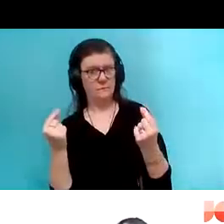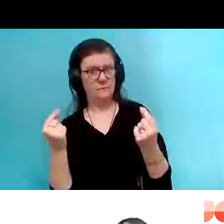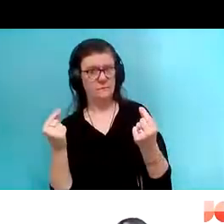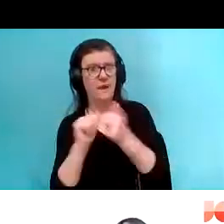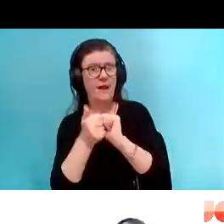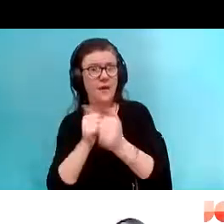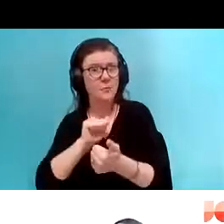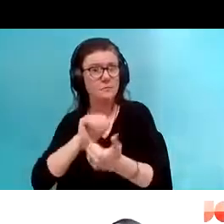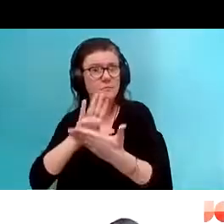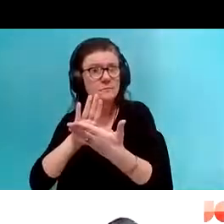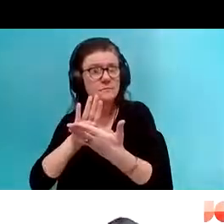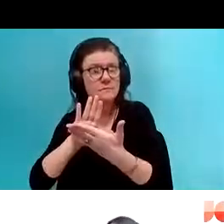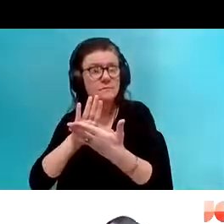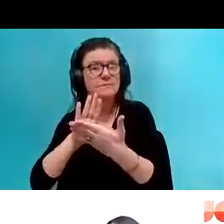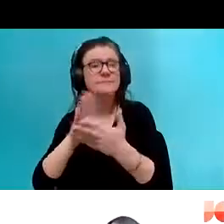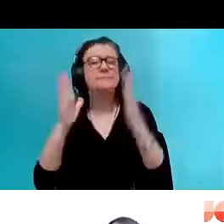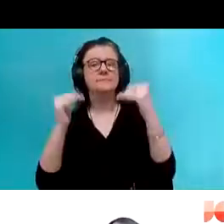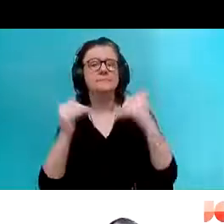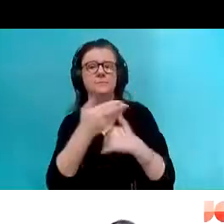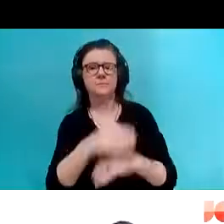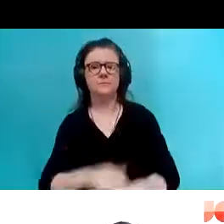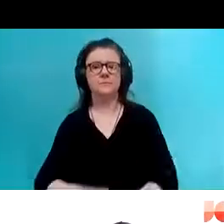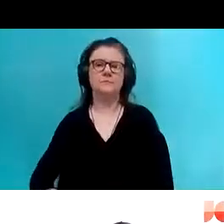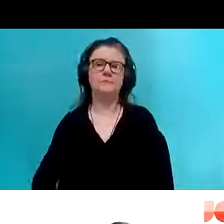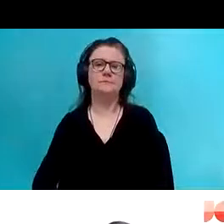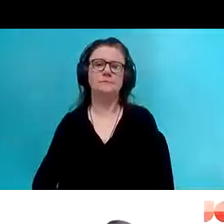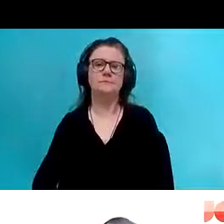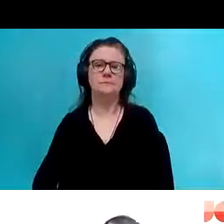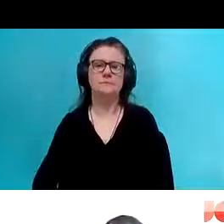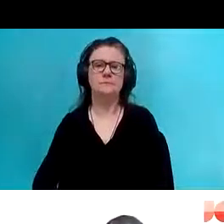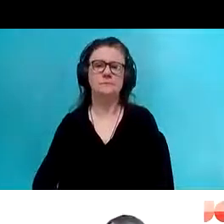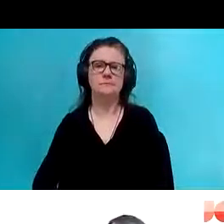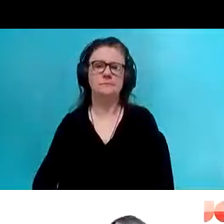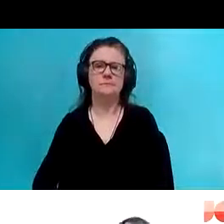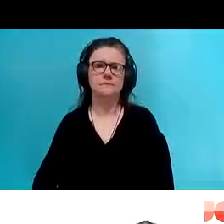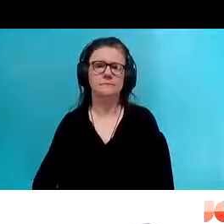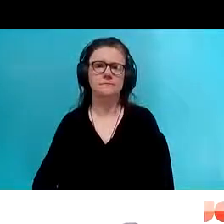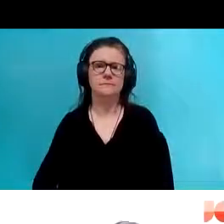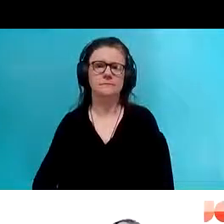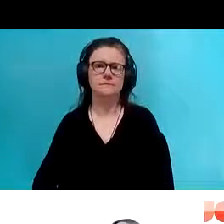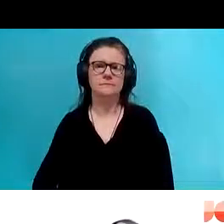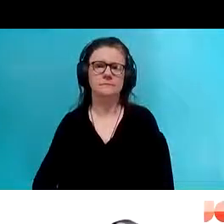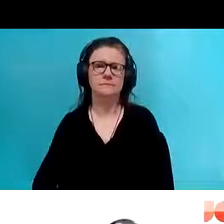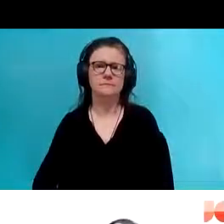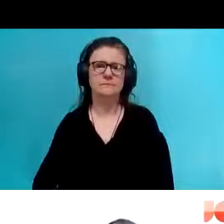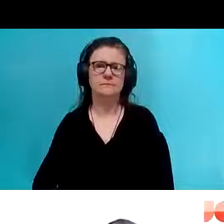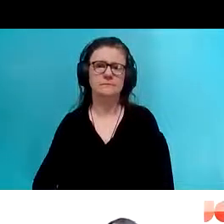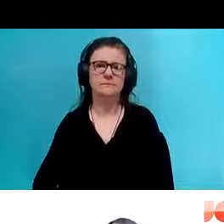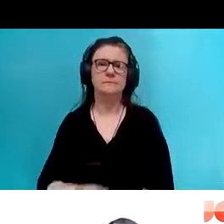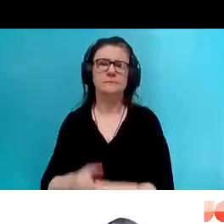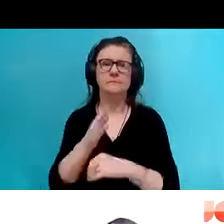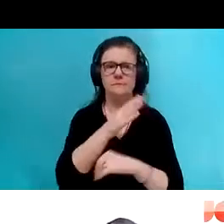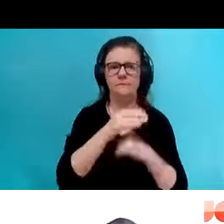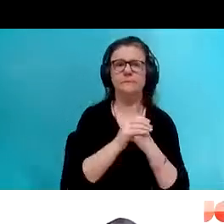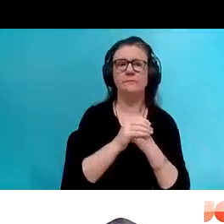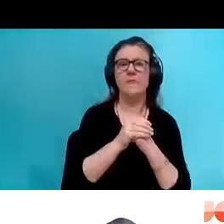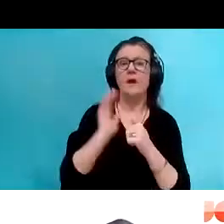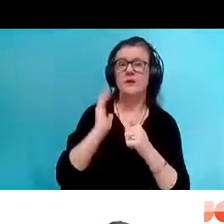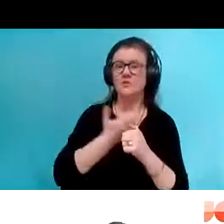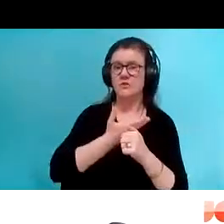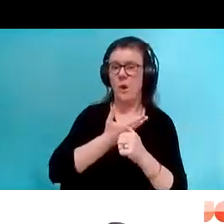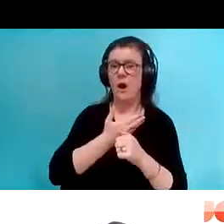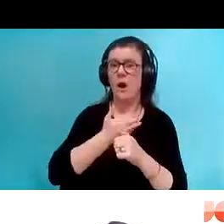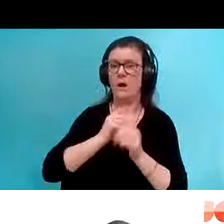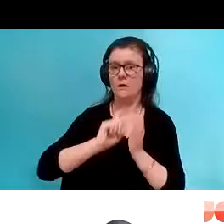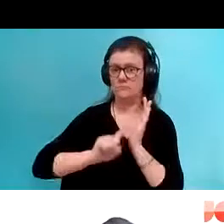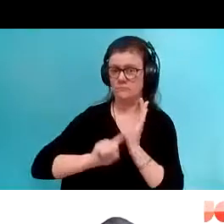these challenges? And if we look at the next slide, you can see some of the recommendations that came out of our paper on when